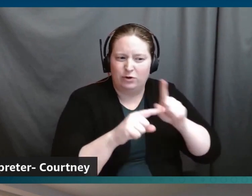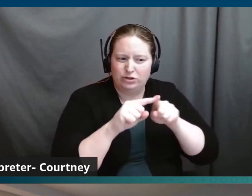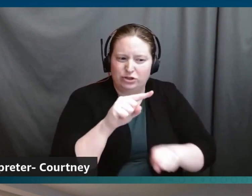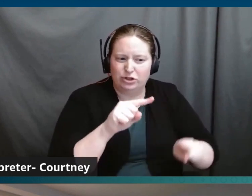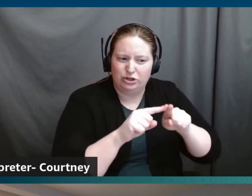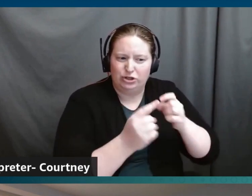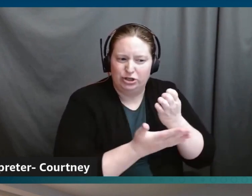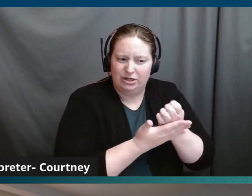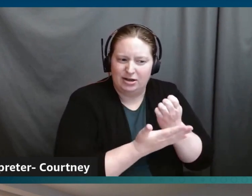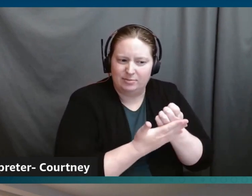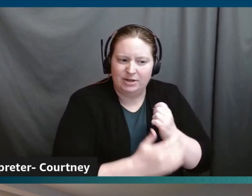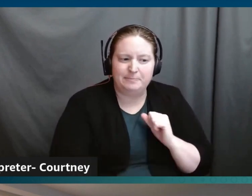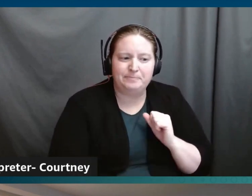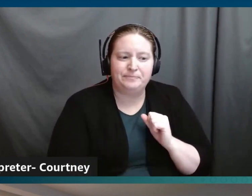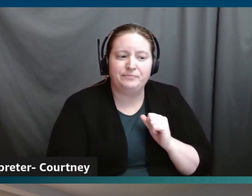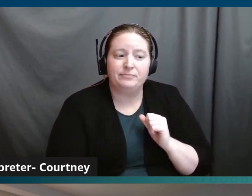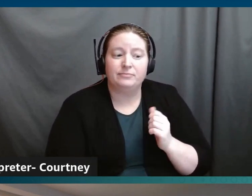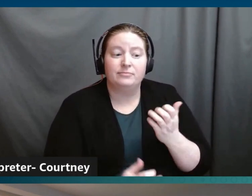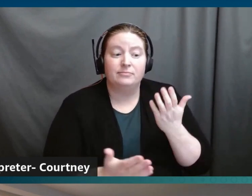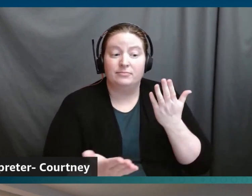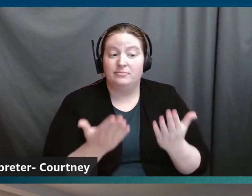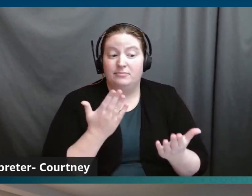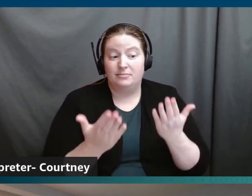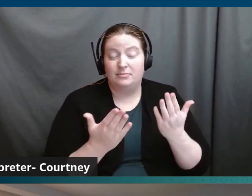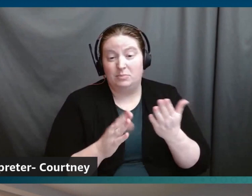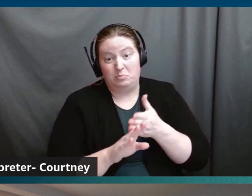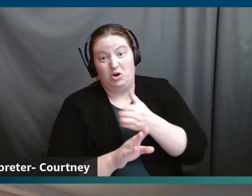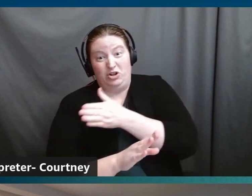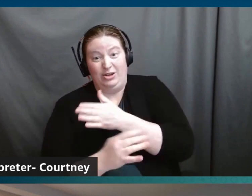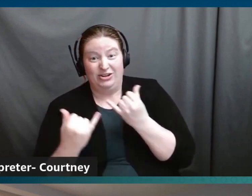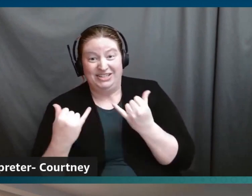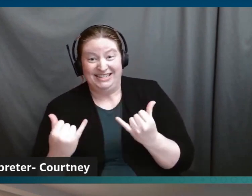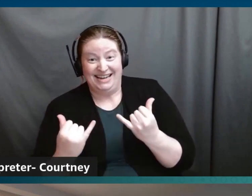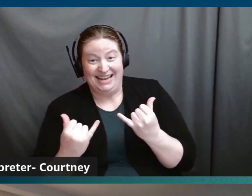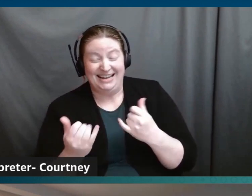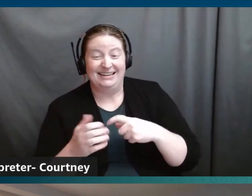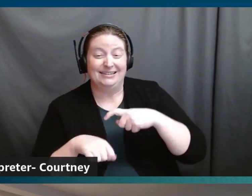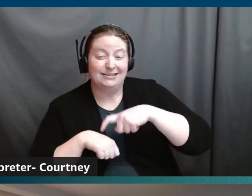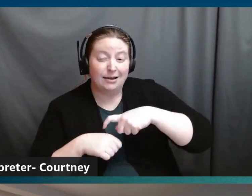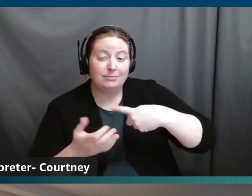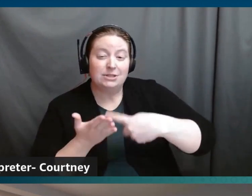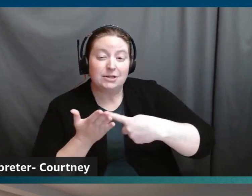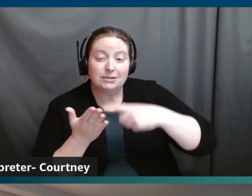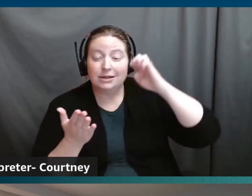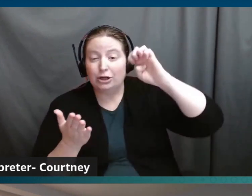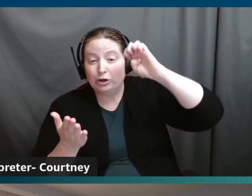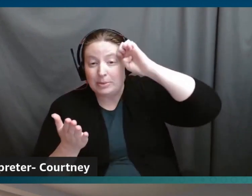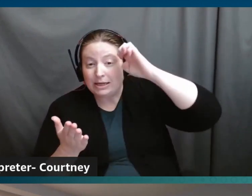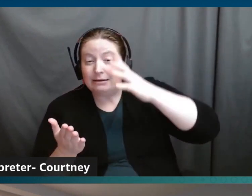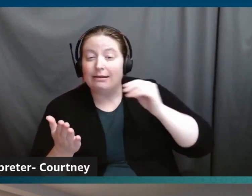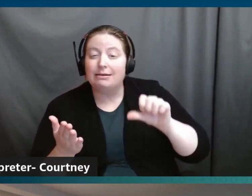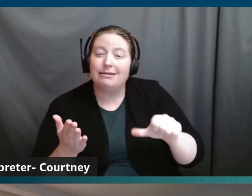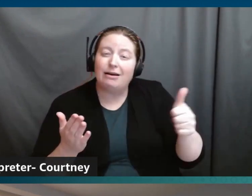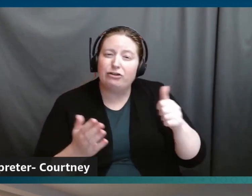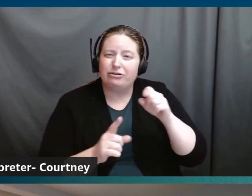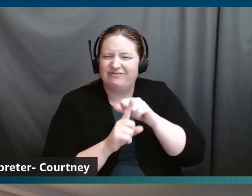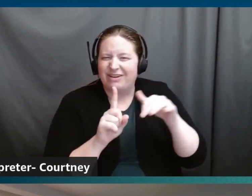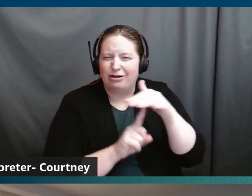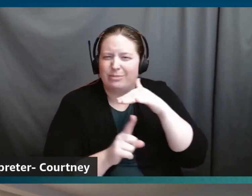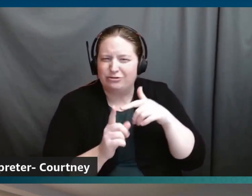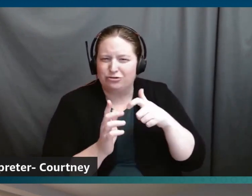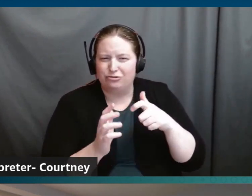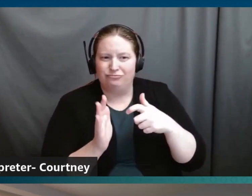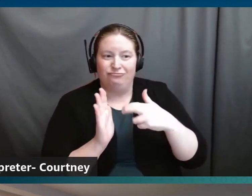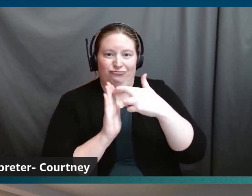well. Earlier today, we've spent time discussing, you know, some of the European and other environmental regulations that are out there, but maybe